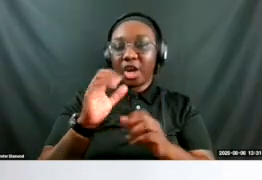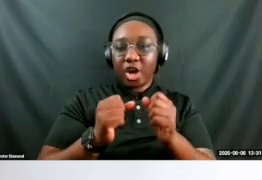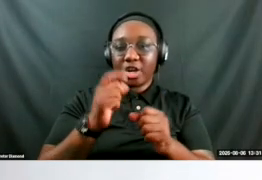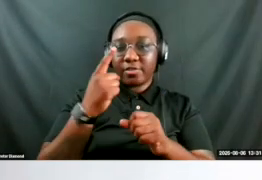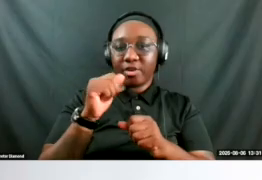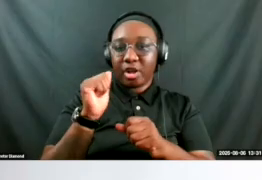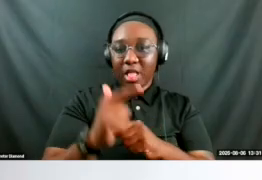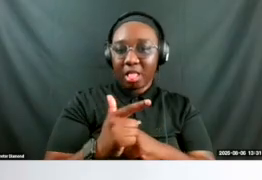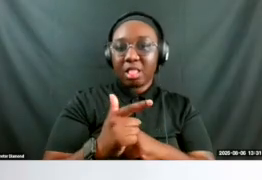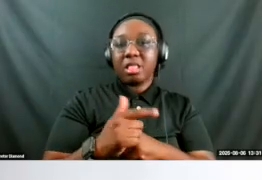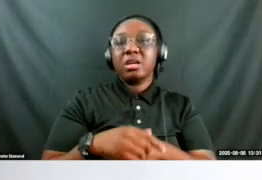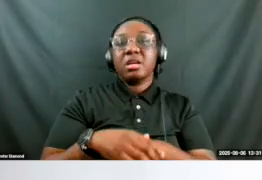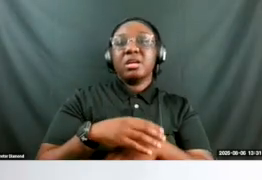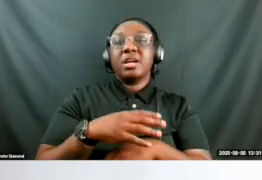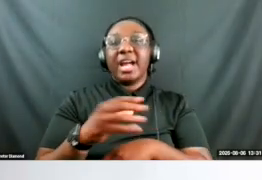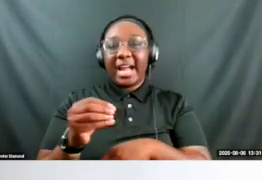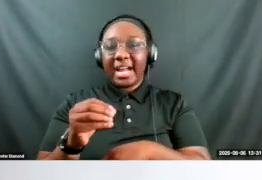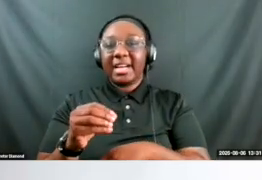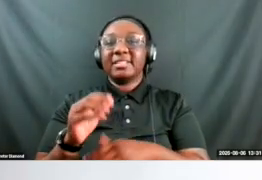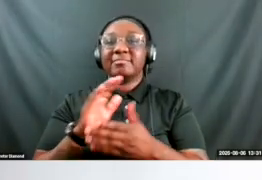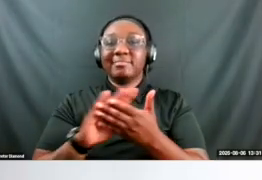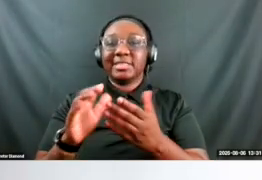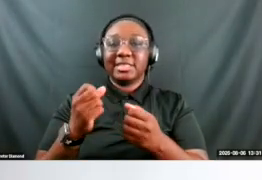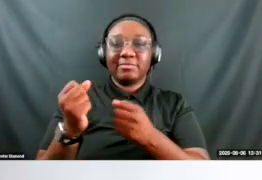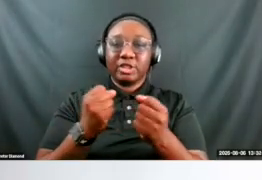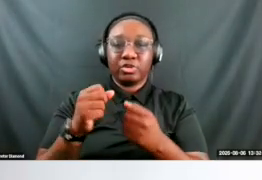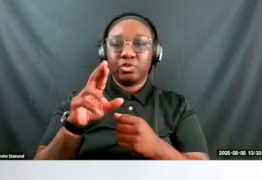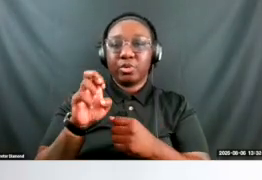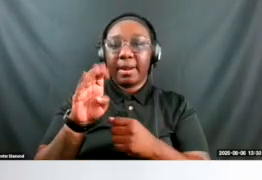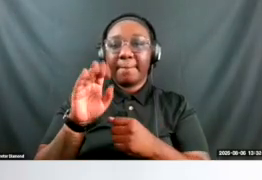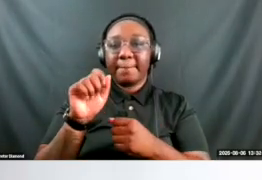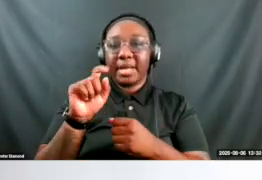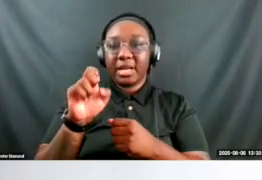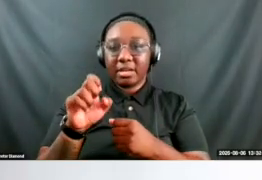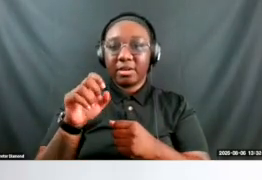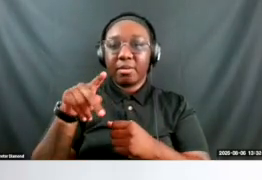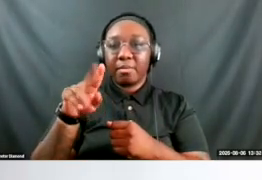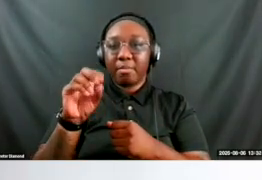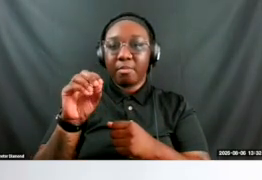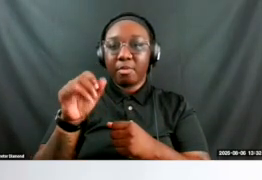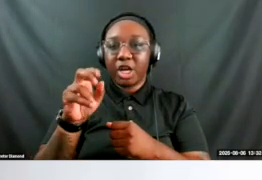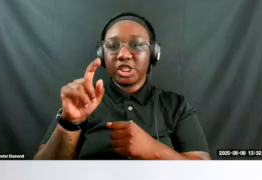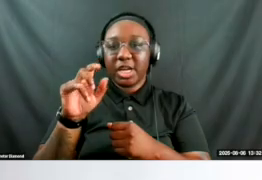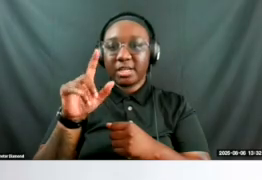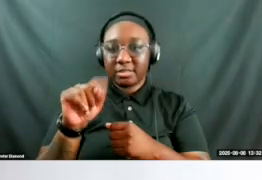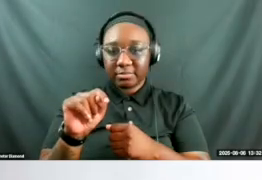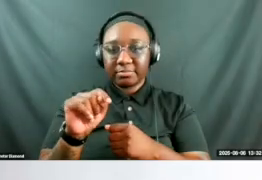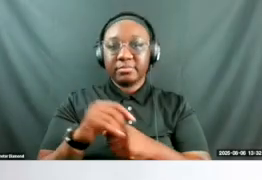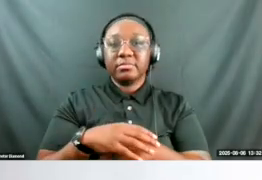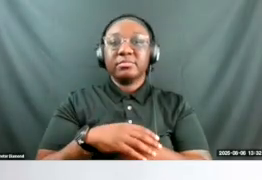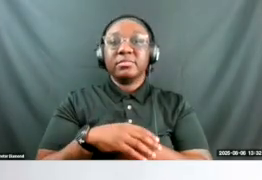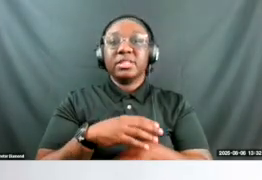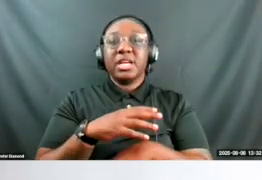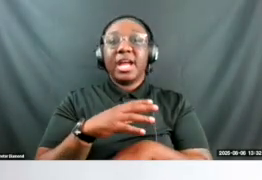formalize these guidelines and implement necessary changes to achieve a more equitable and aligned suite of